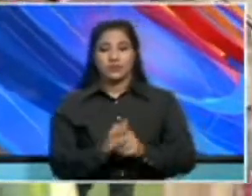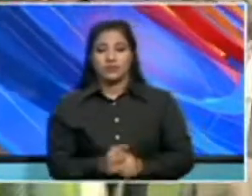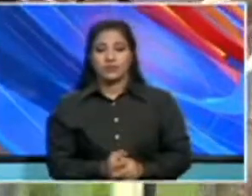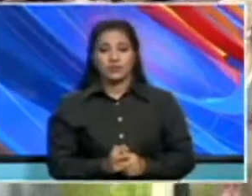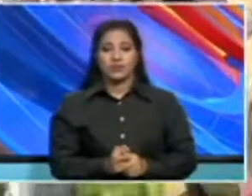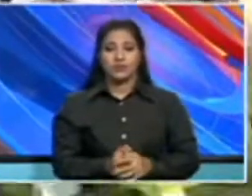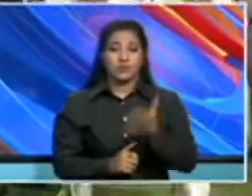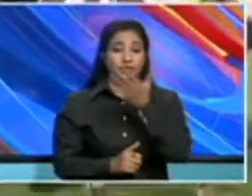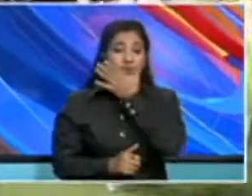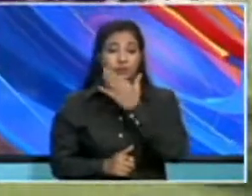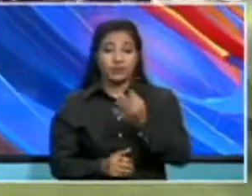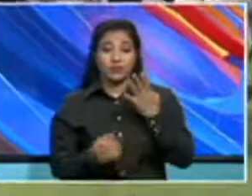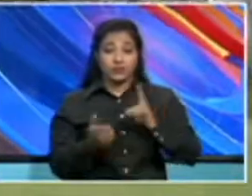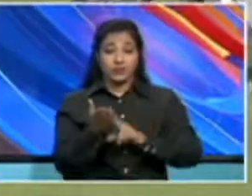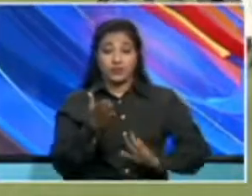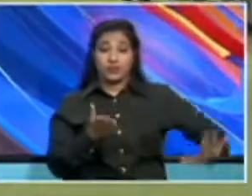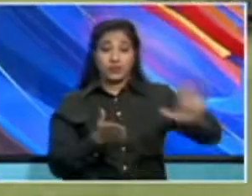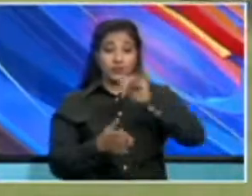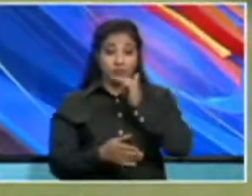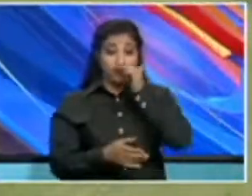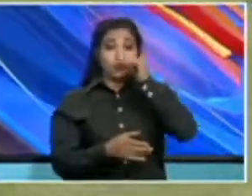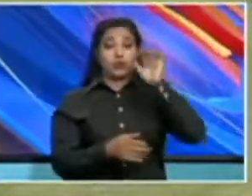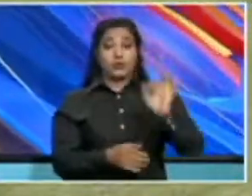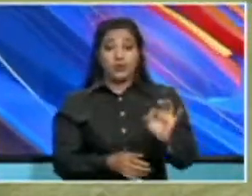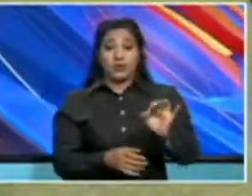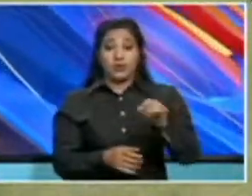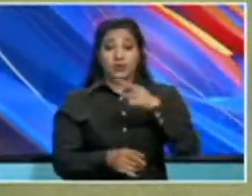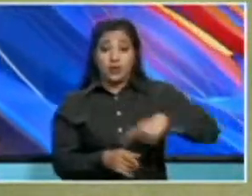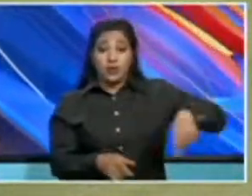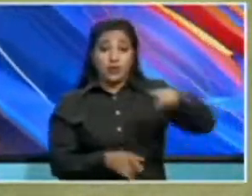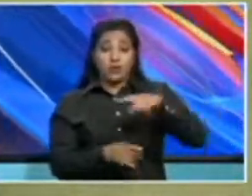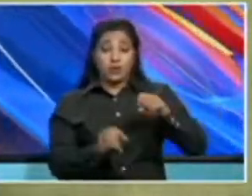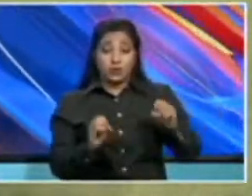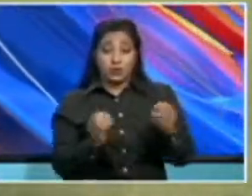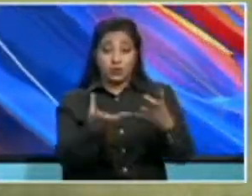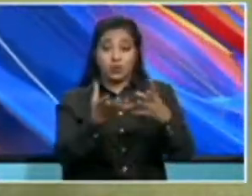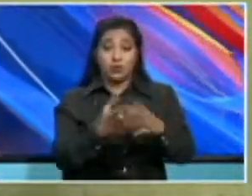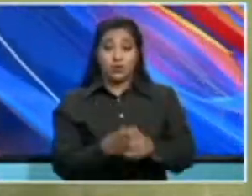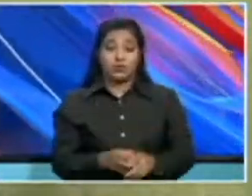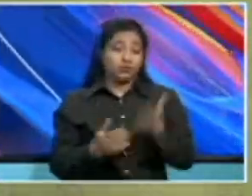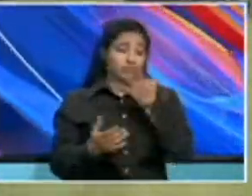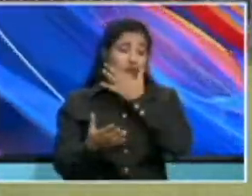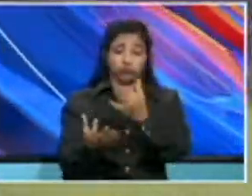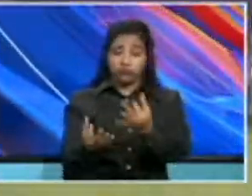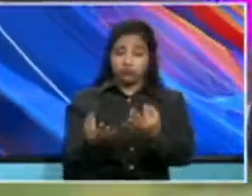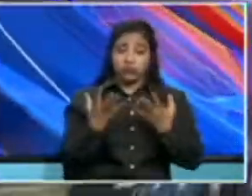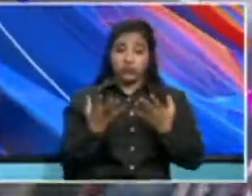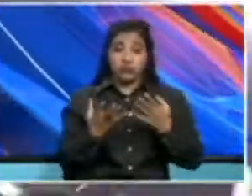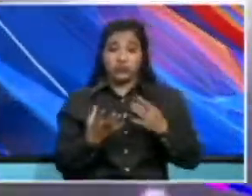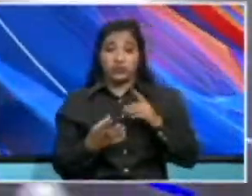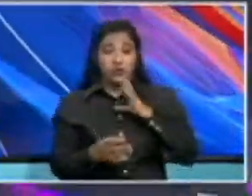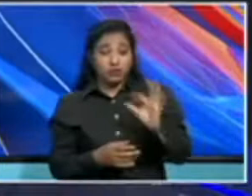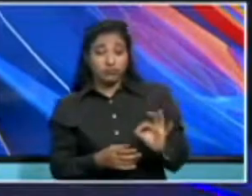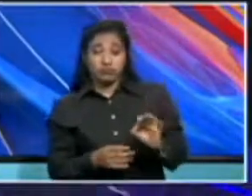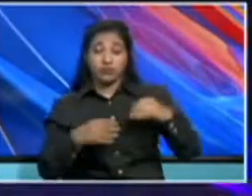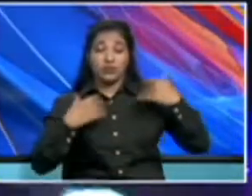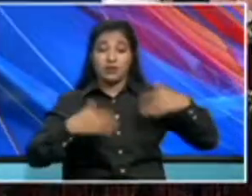The 36th National Games have got off to a glittering start. What a fantastic,